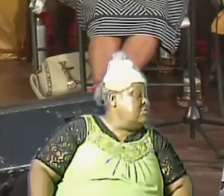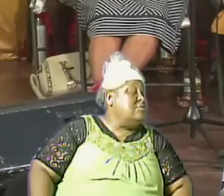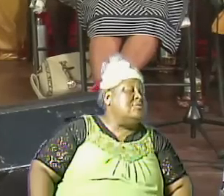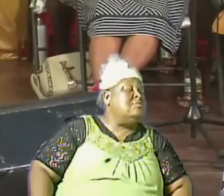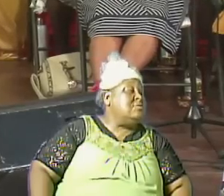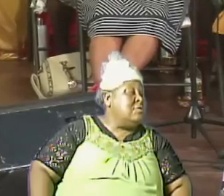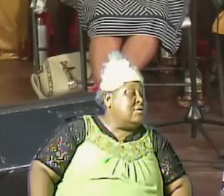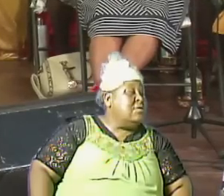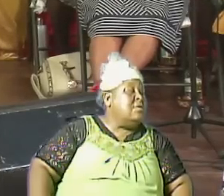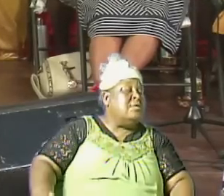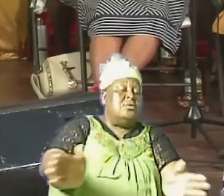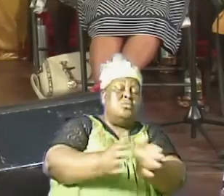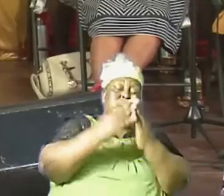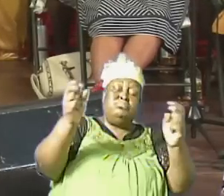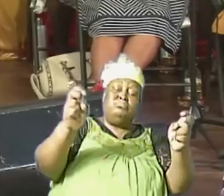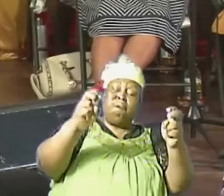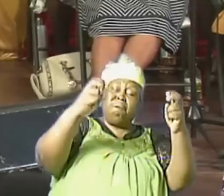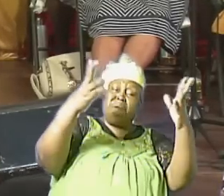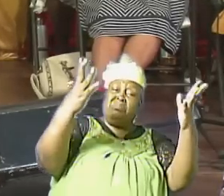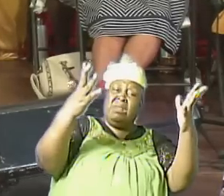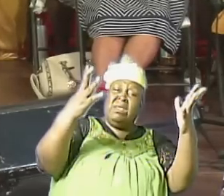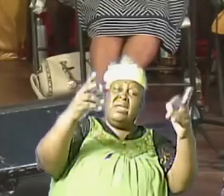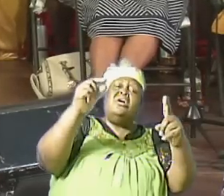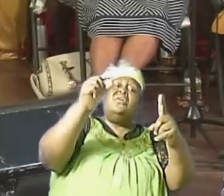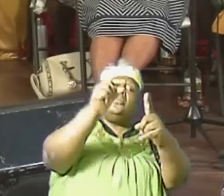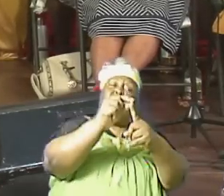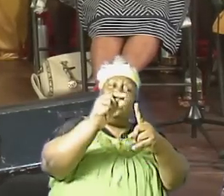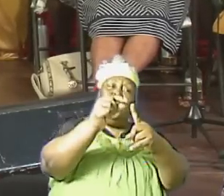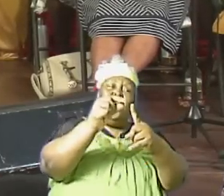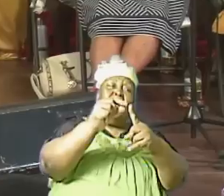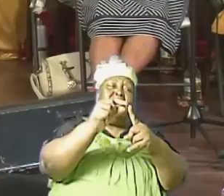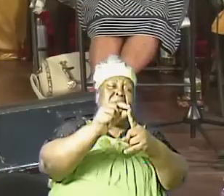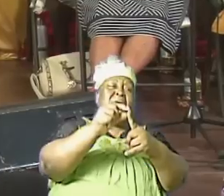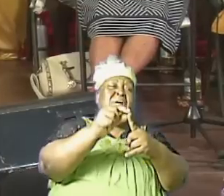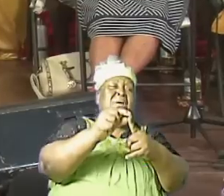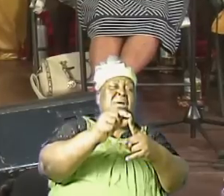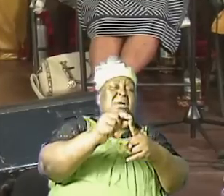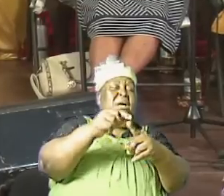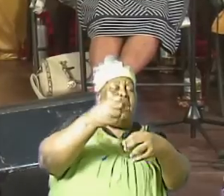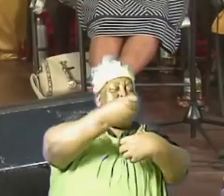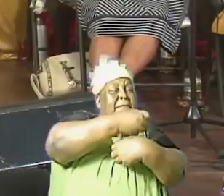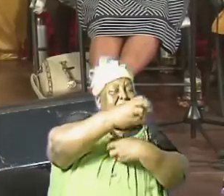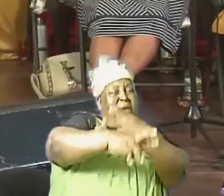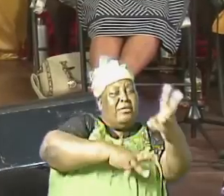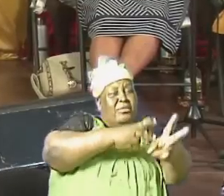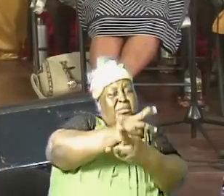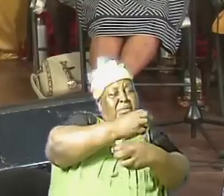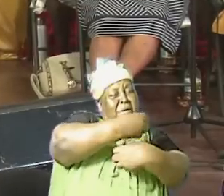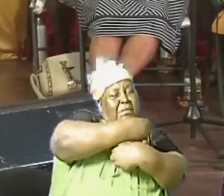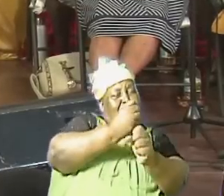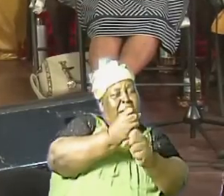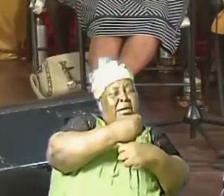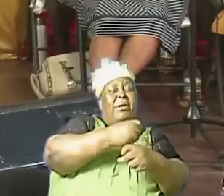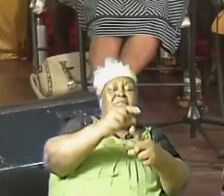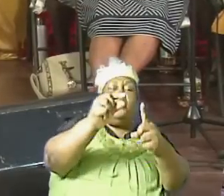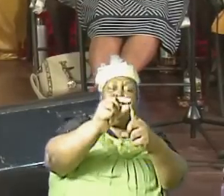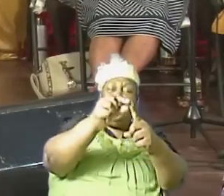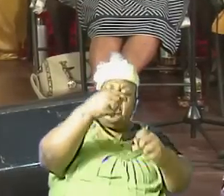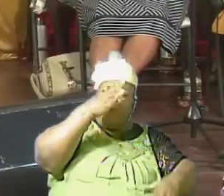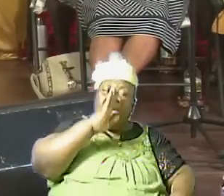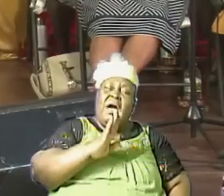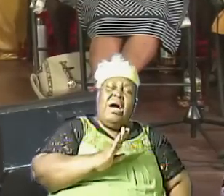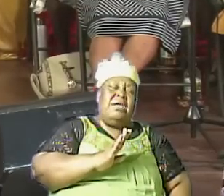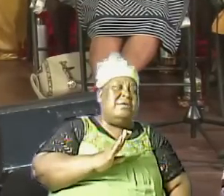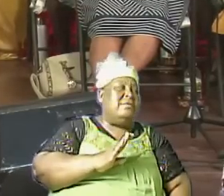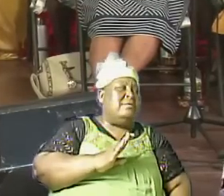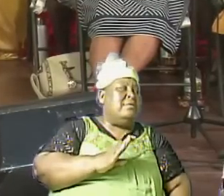Ah, Lord, hallelujah. The worlds are framed by the word of